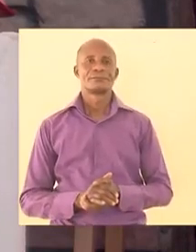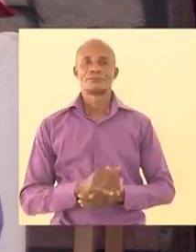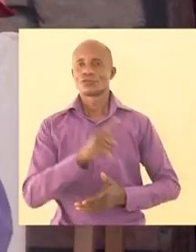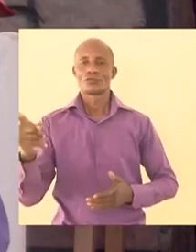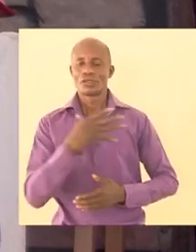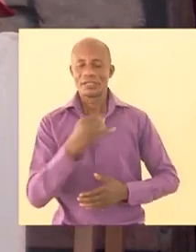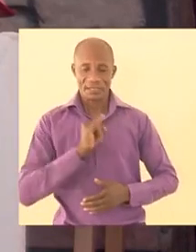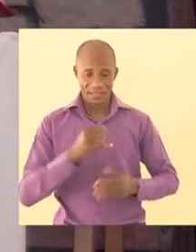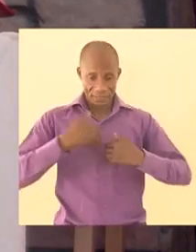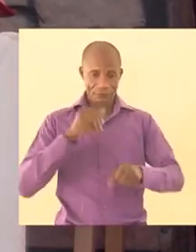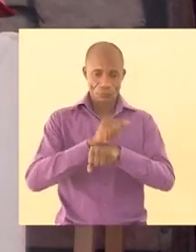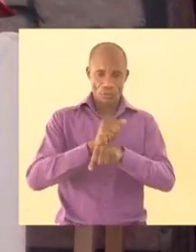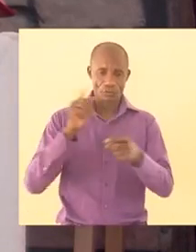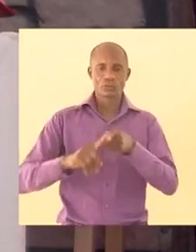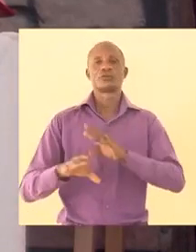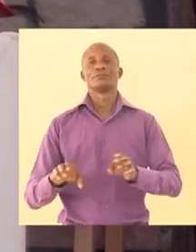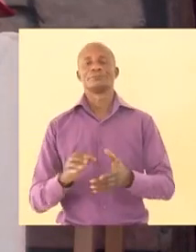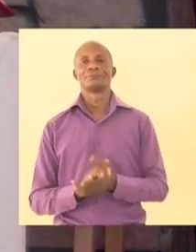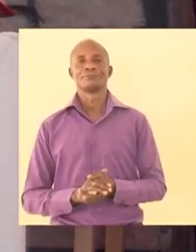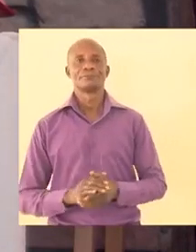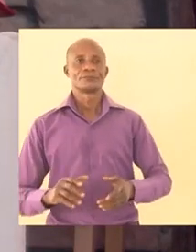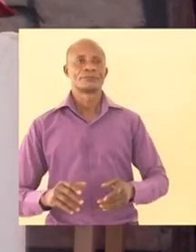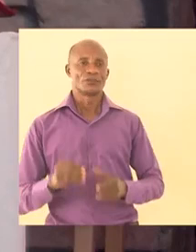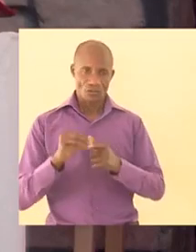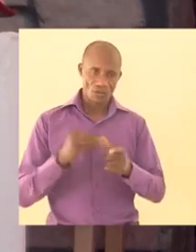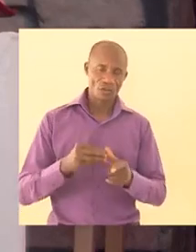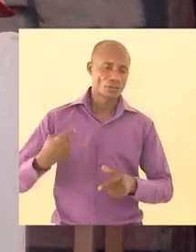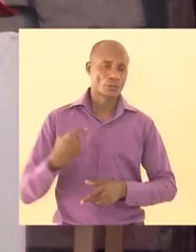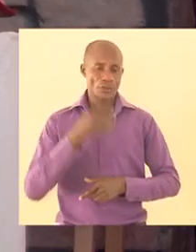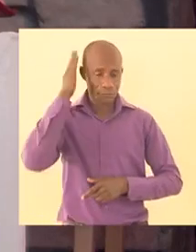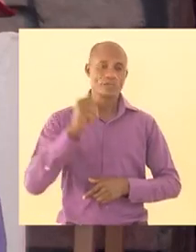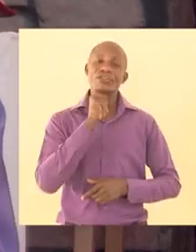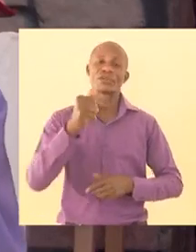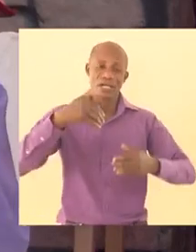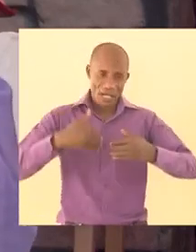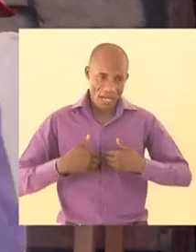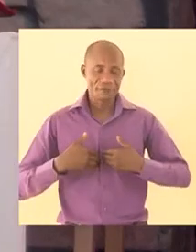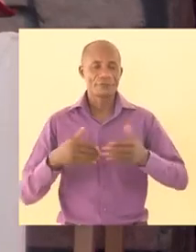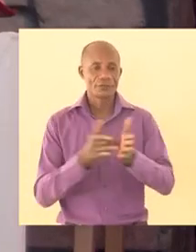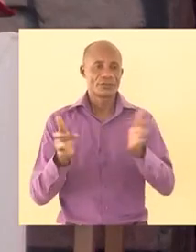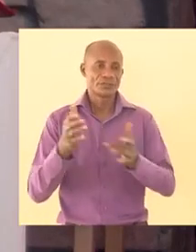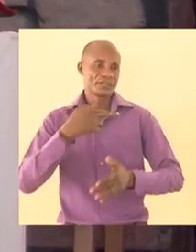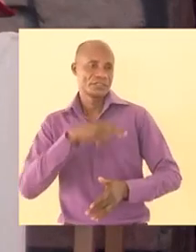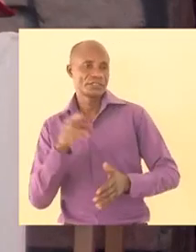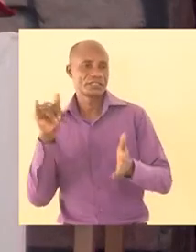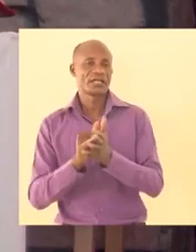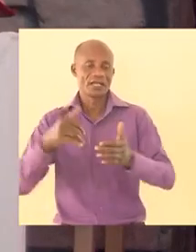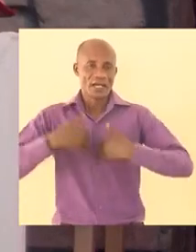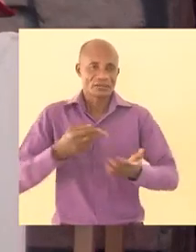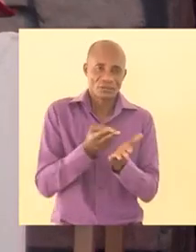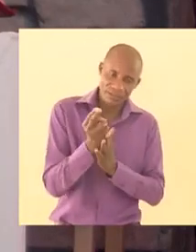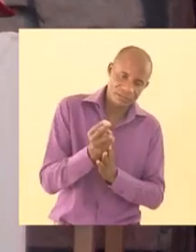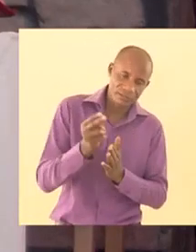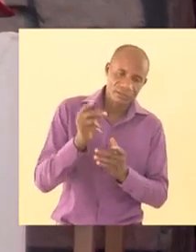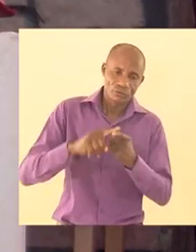You and I have work to do. We really have work to do. Otherwise, we may have no Christianity with its dignity and integrity to offer